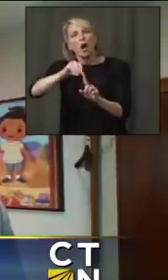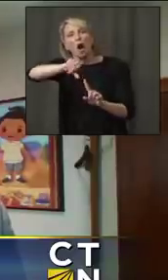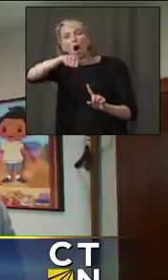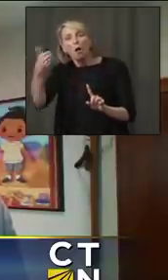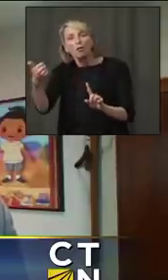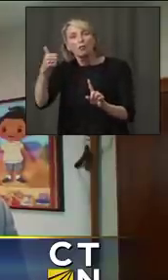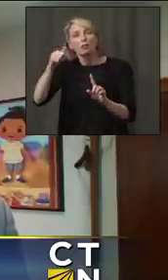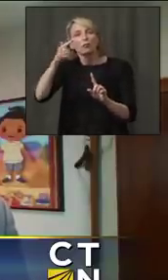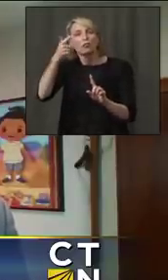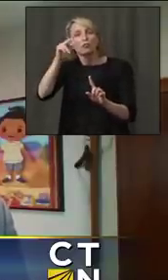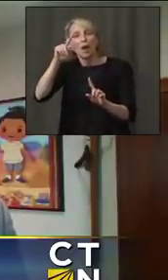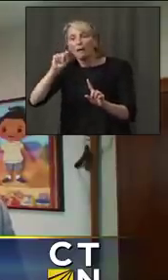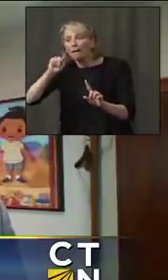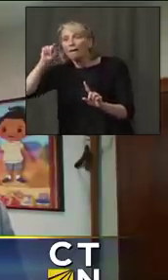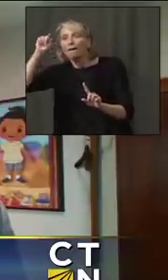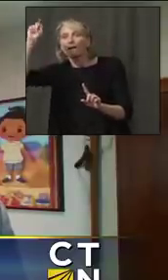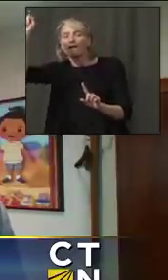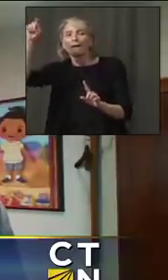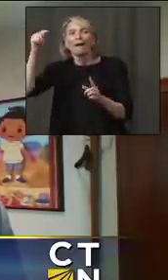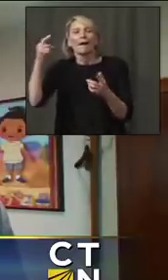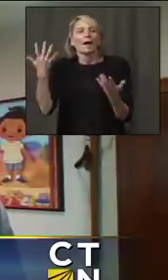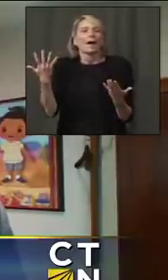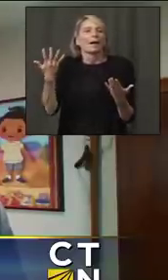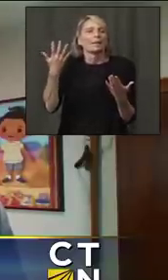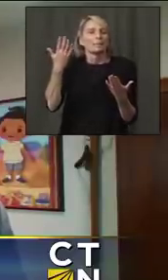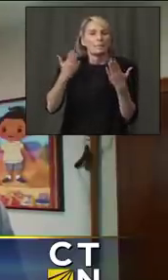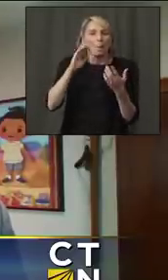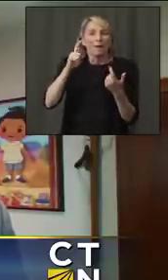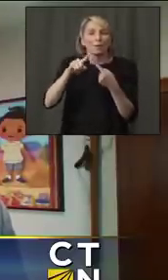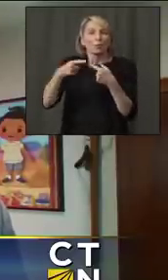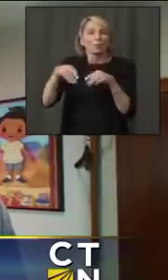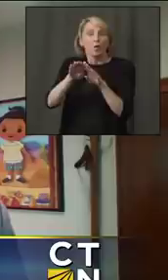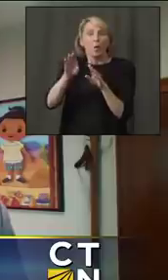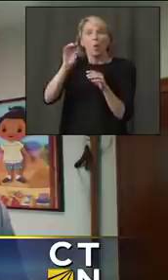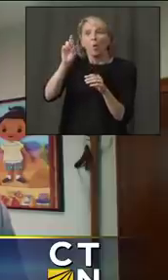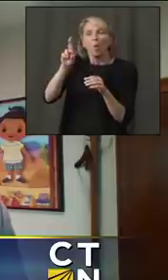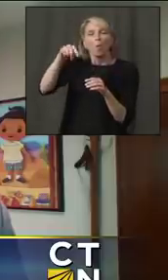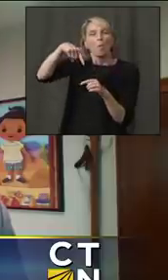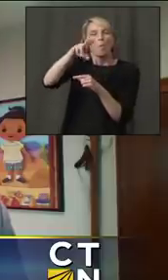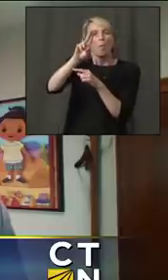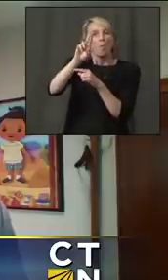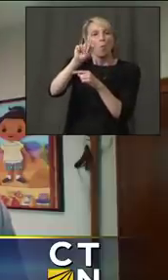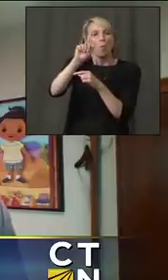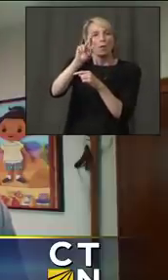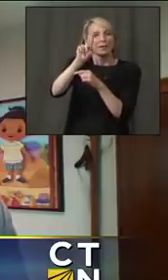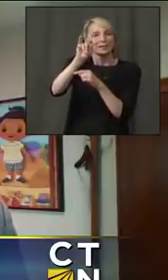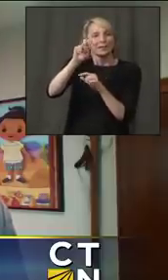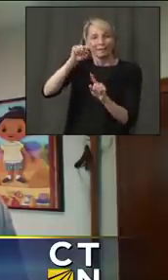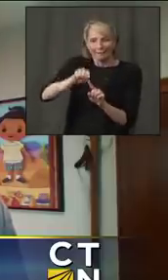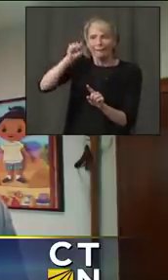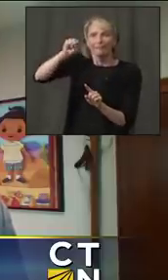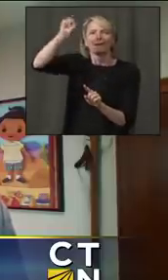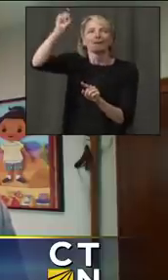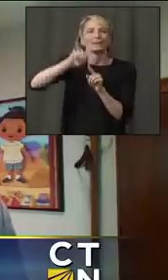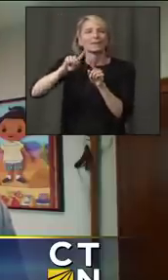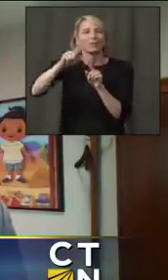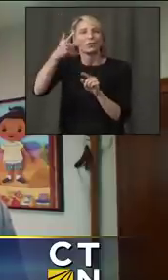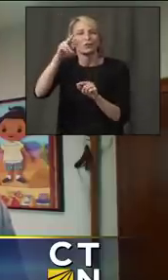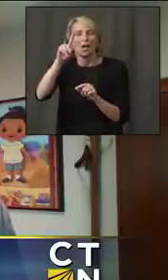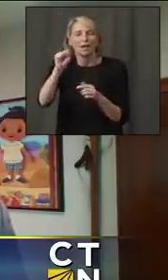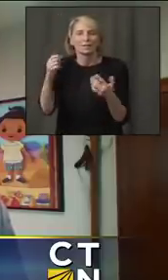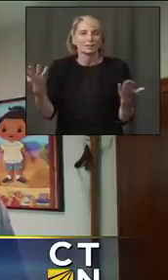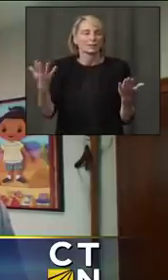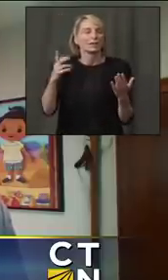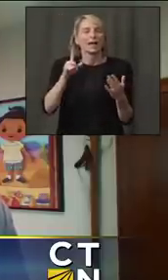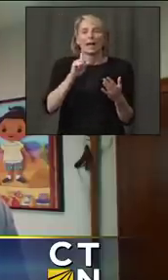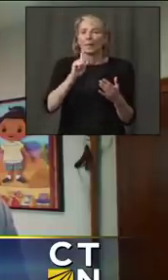home. And it usually recommends the closure a short period of time for this information to be gathered in the